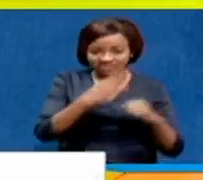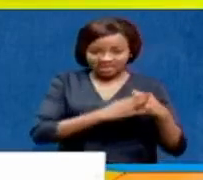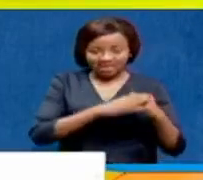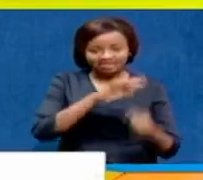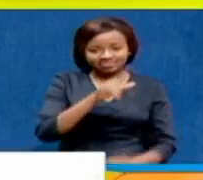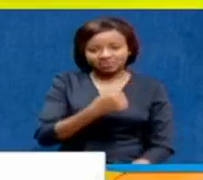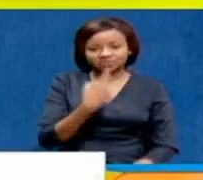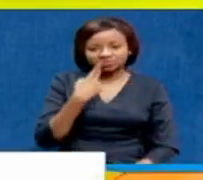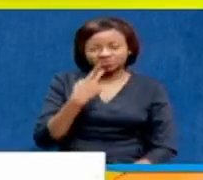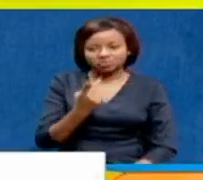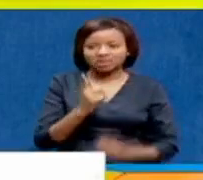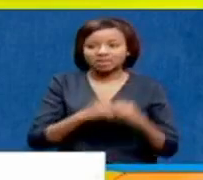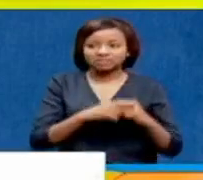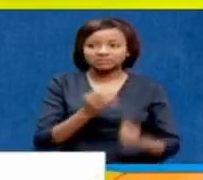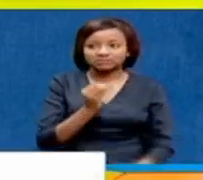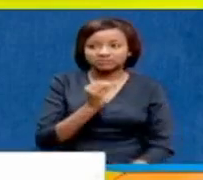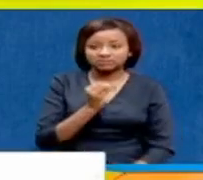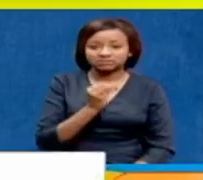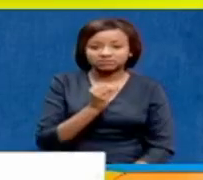59,260.